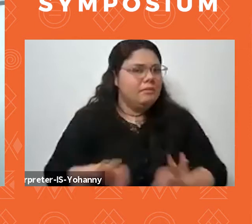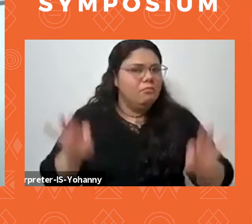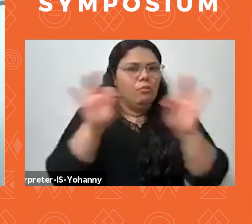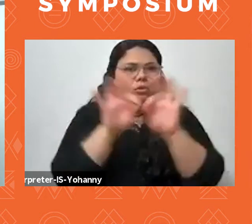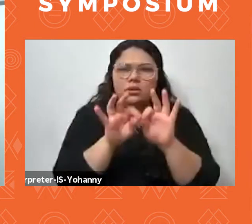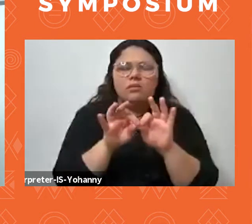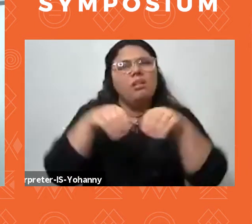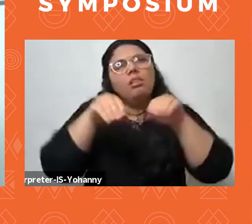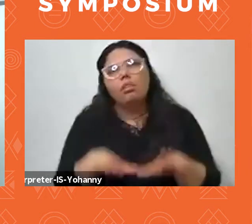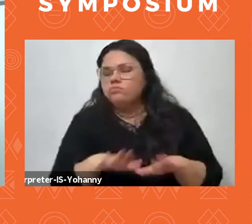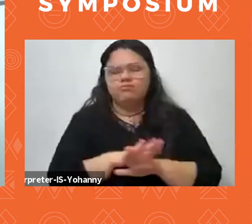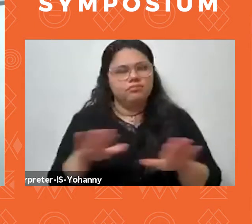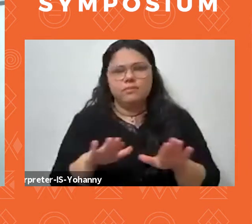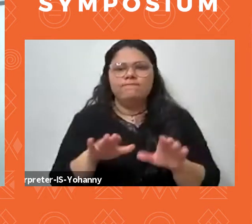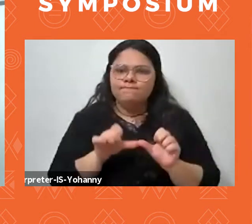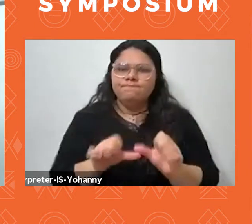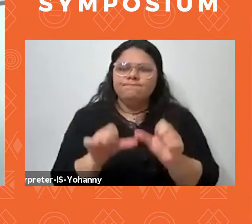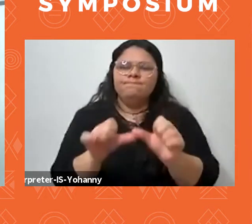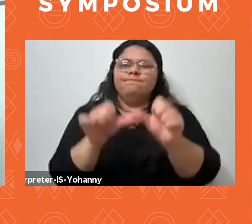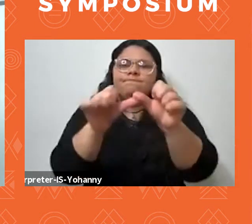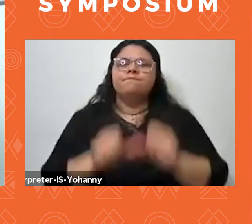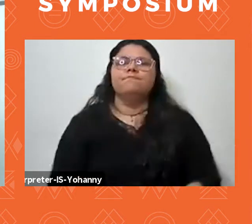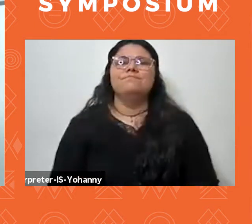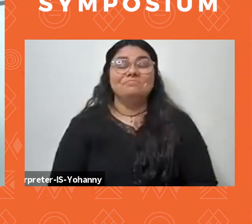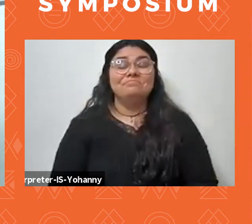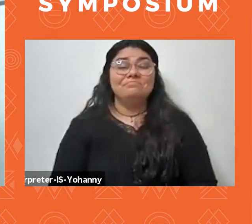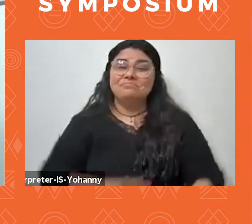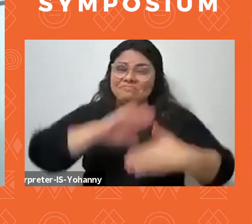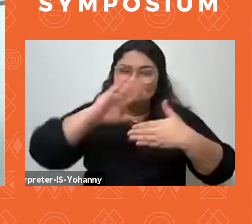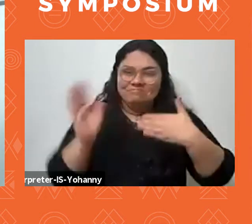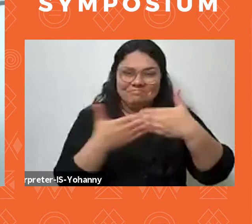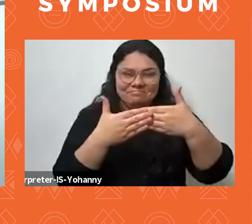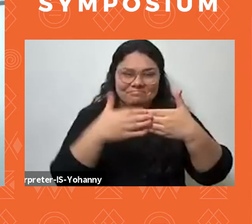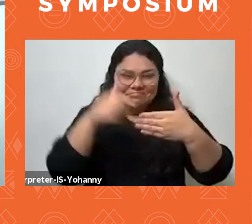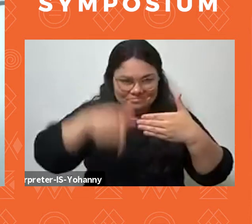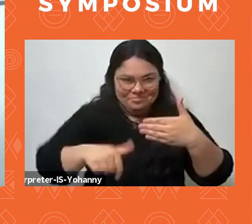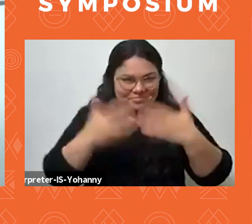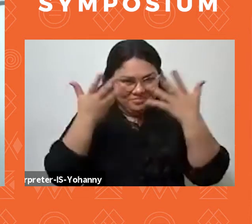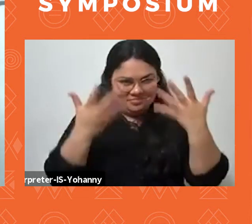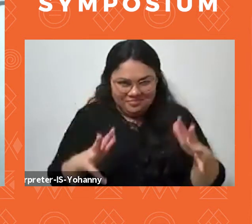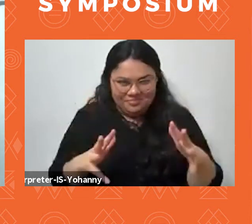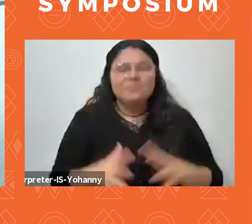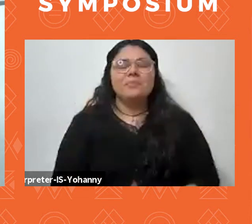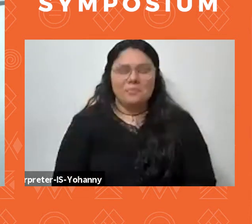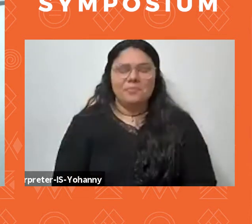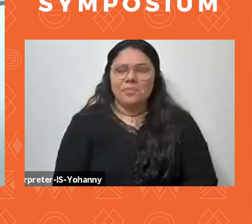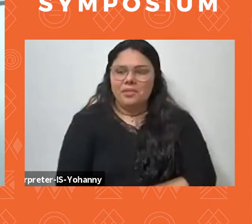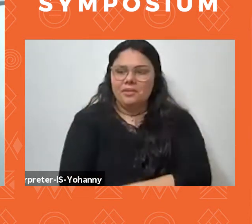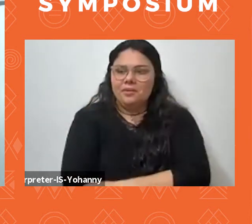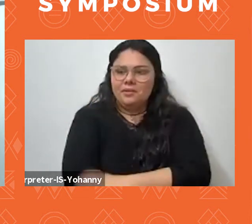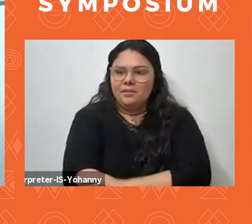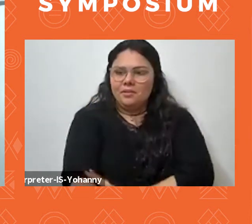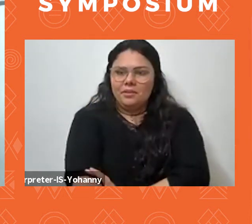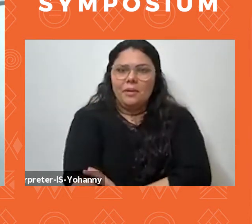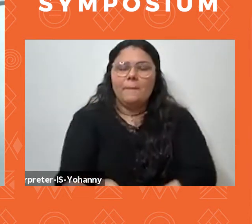to close our ceremony. So let's do this. We are going to talk about the Ubuntu Declaration and the call